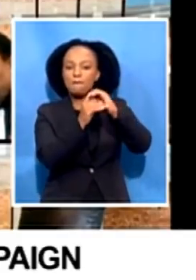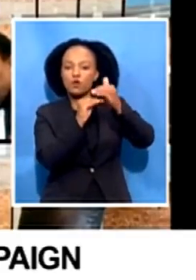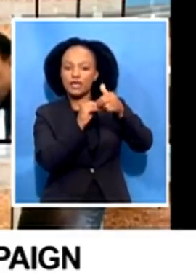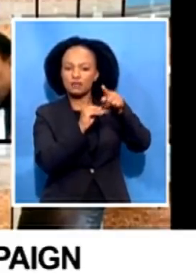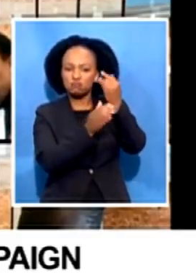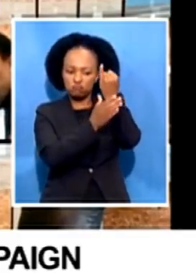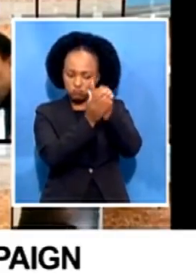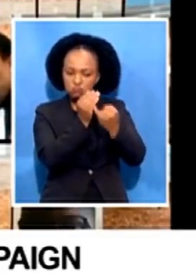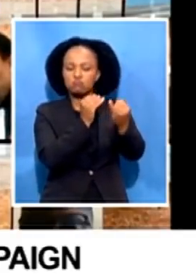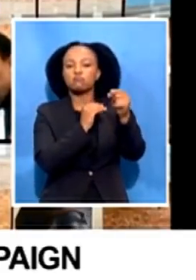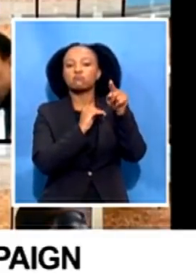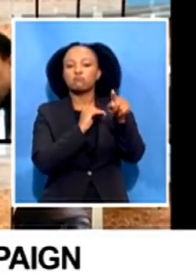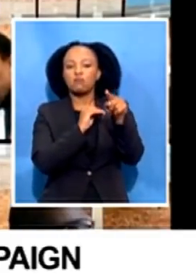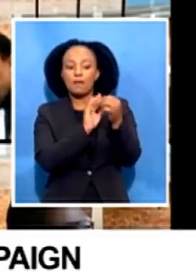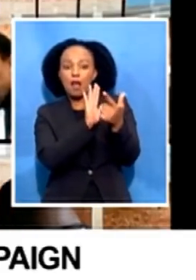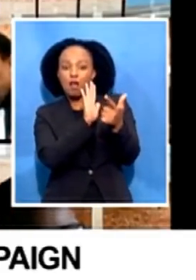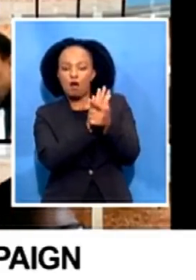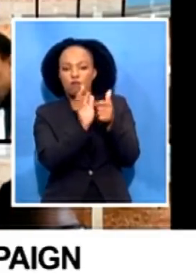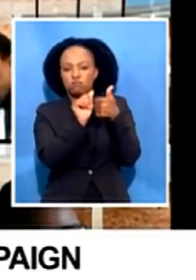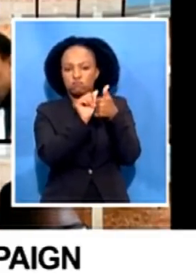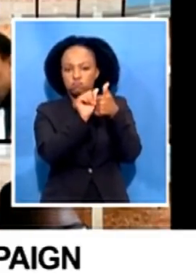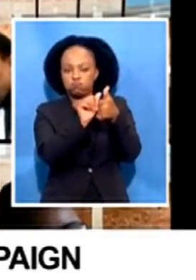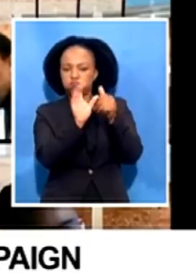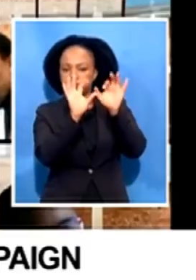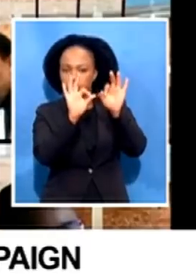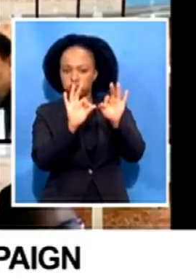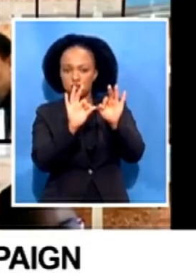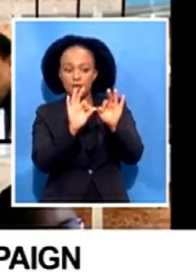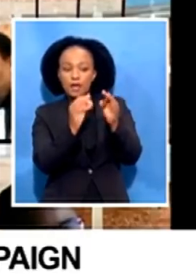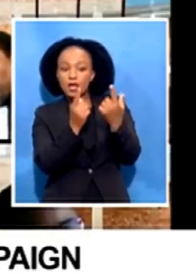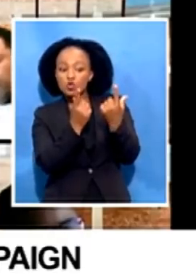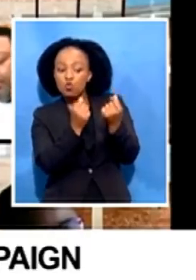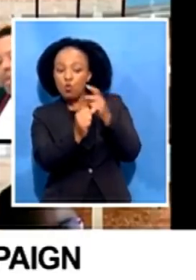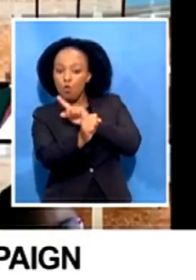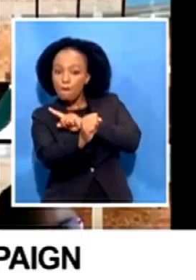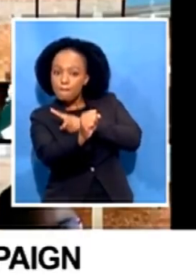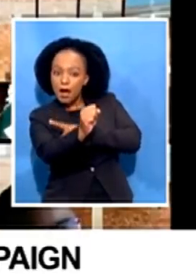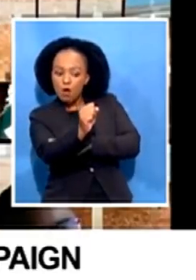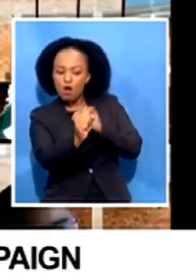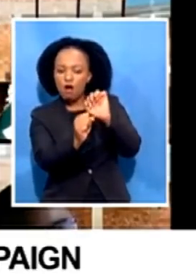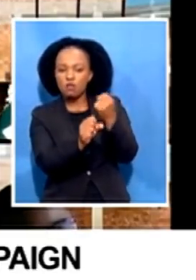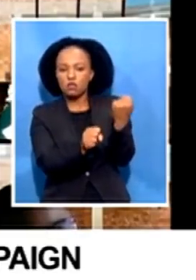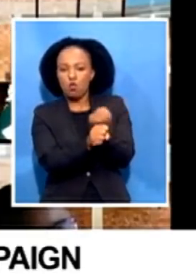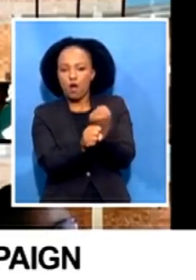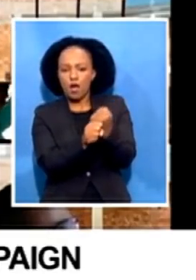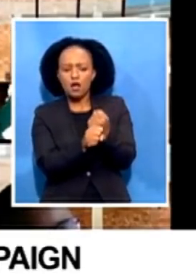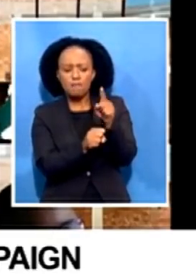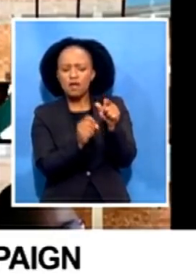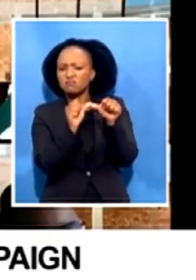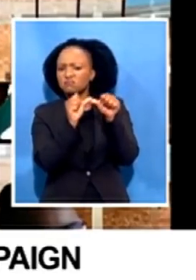must exercise their powers and perform their functions without fear, favor, or prejudice.